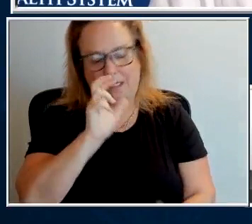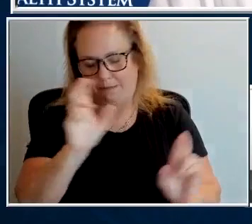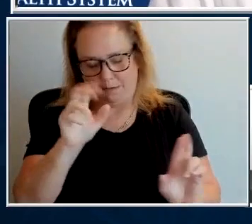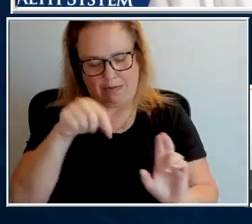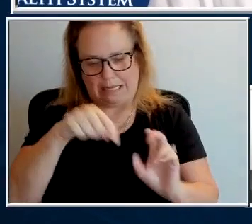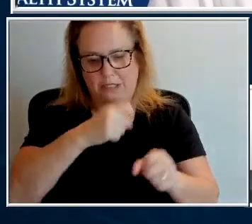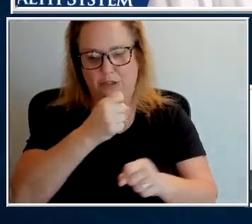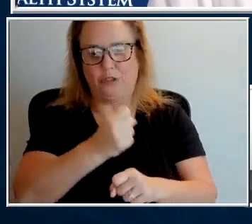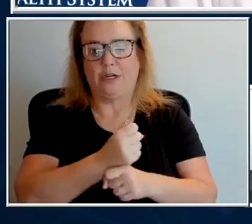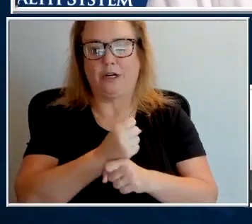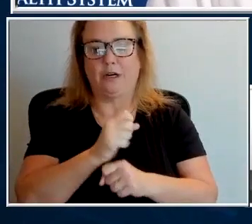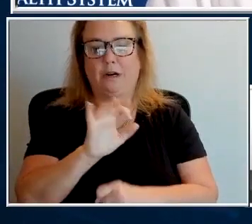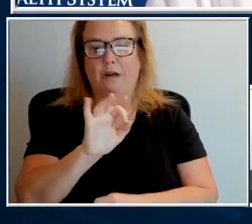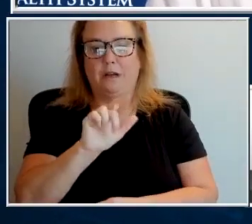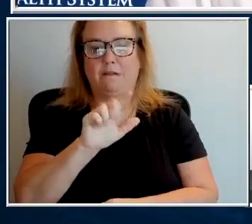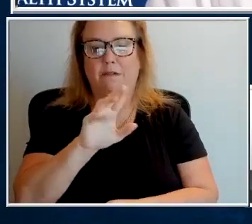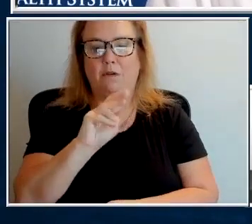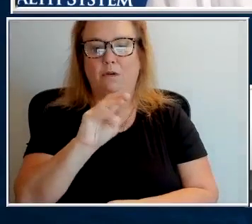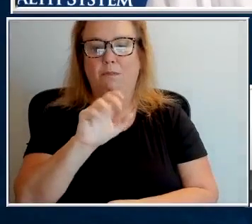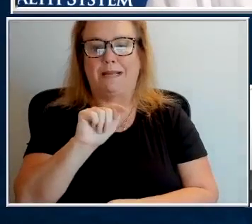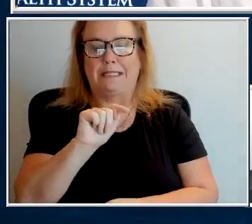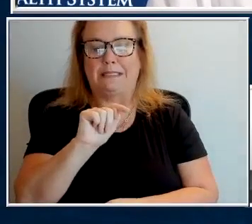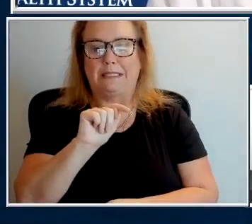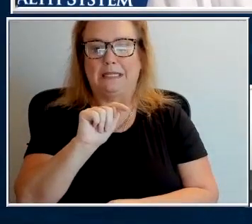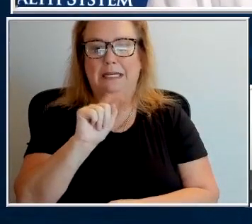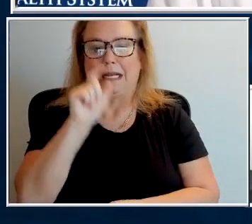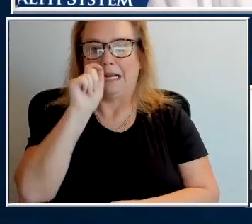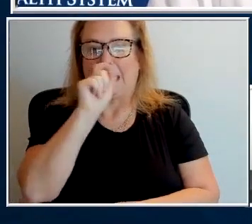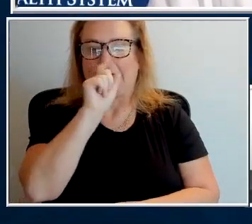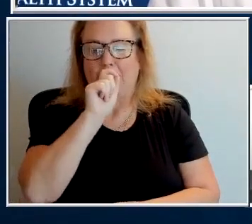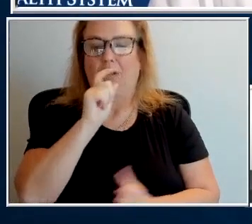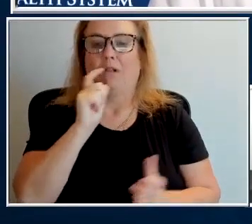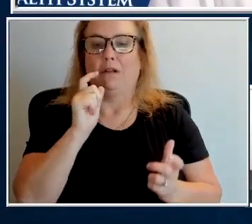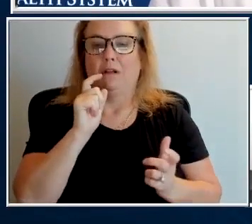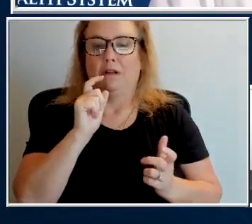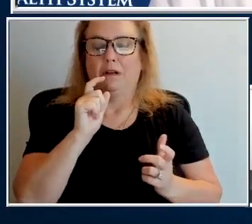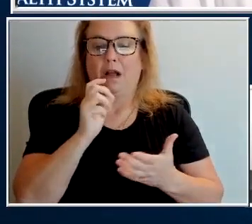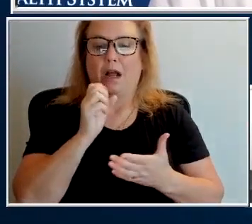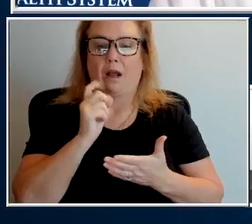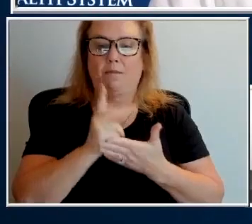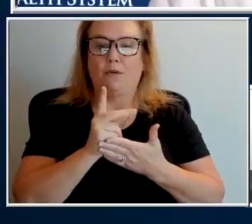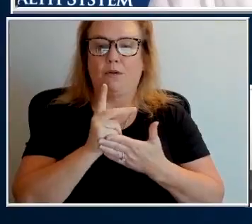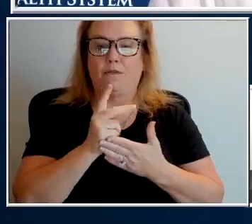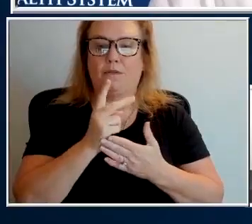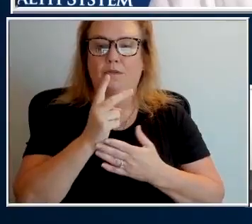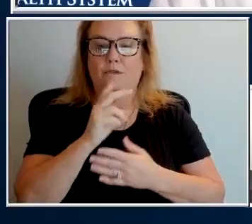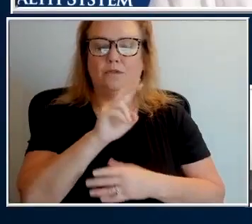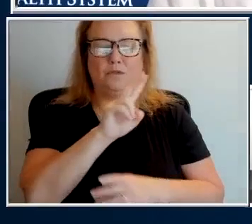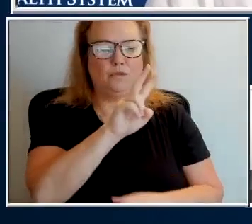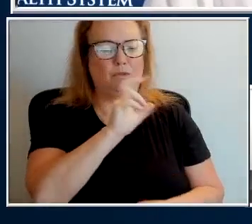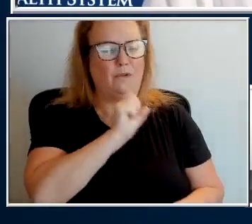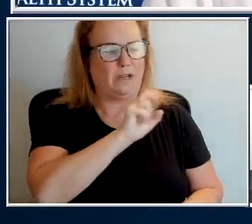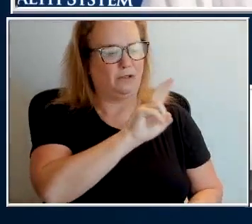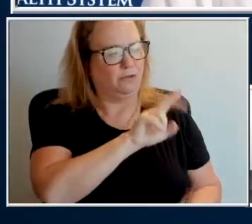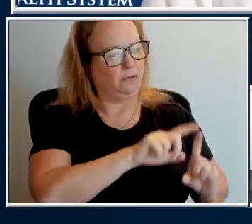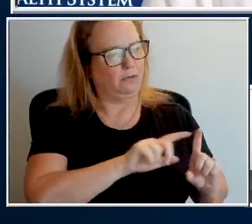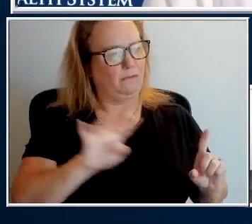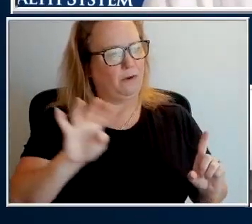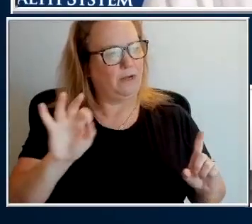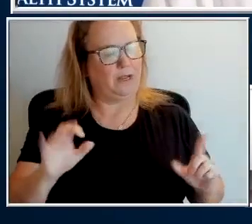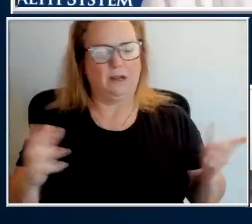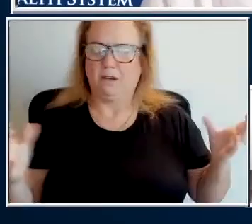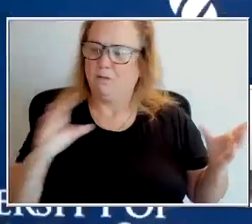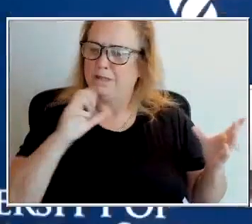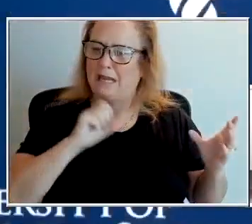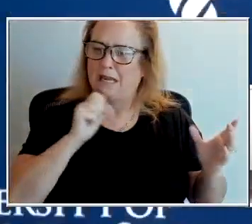though. FluMist nasal spray, live intranasal vaccine, approved for 2 to 49. Okay, why the age discrimination, and what do you think?